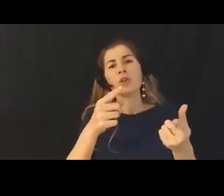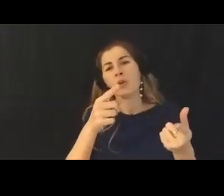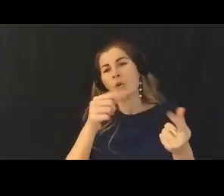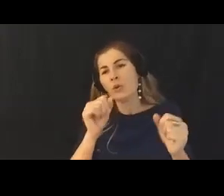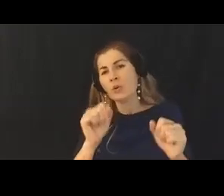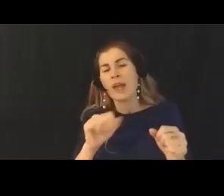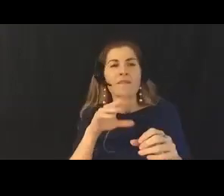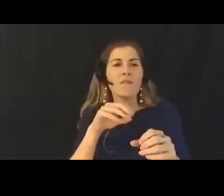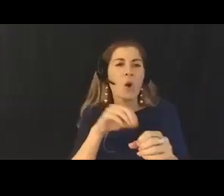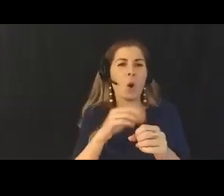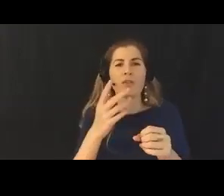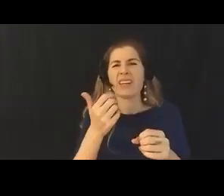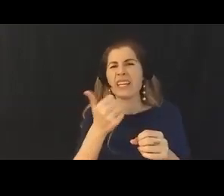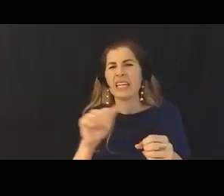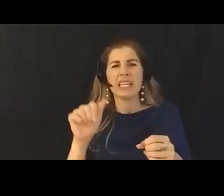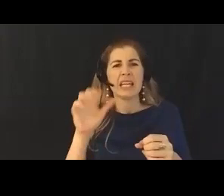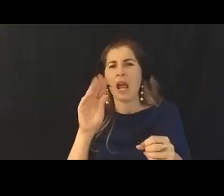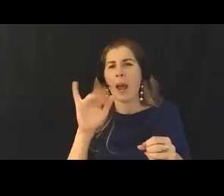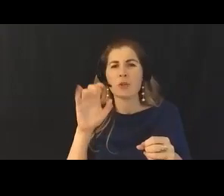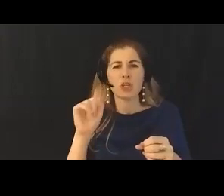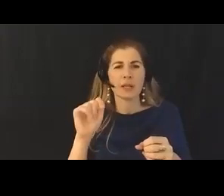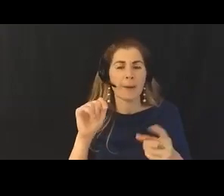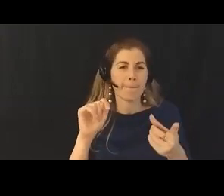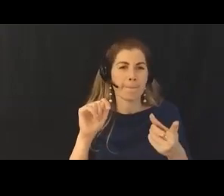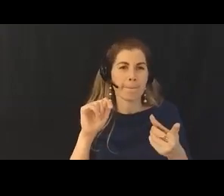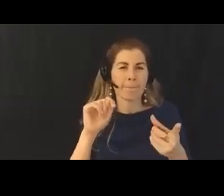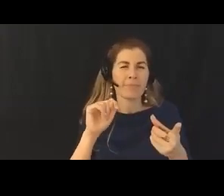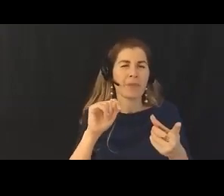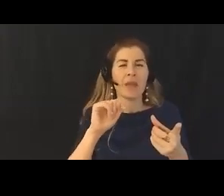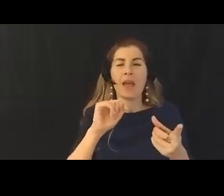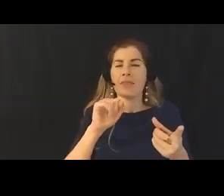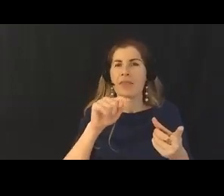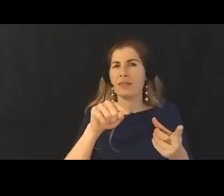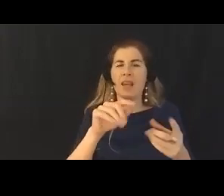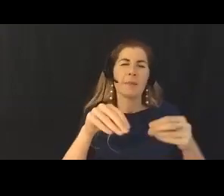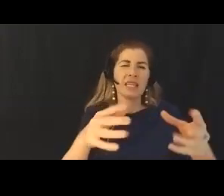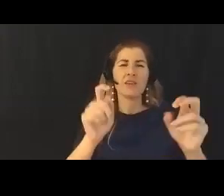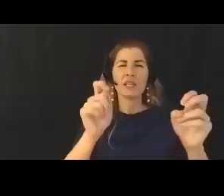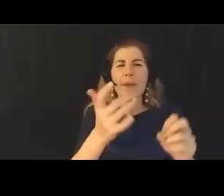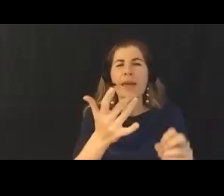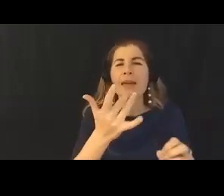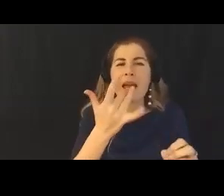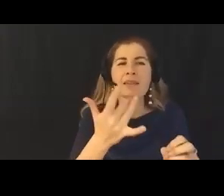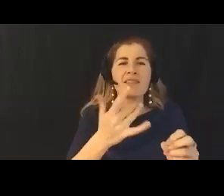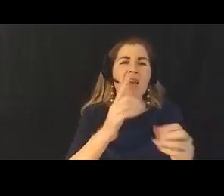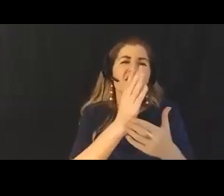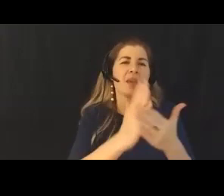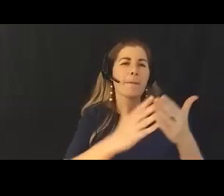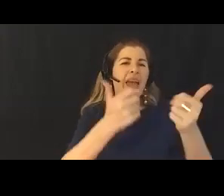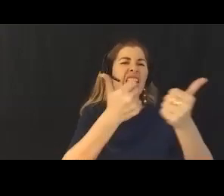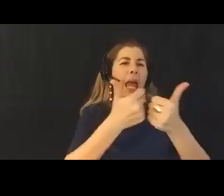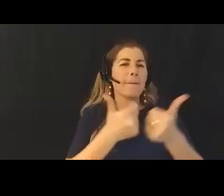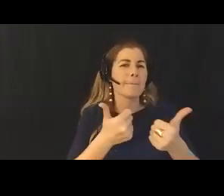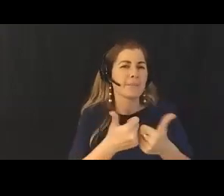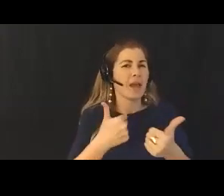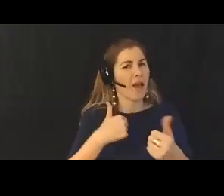object. And just closing up part 1 of this, I've given you a really super quick taste of some of the games I've done virtually,